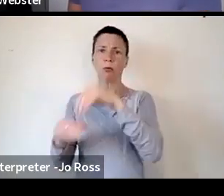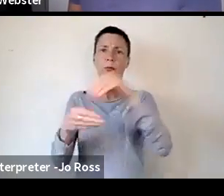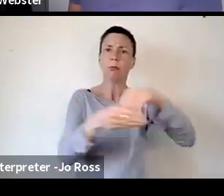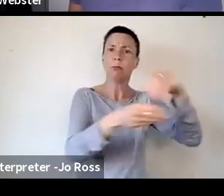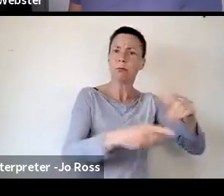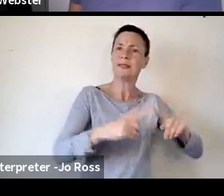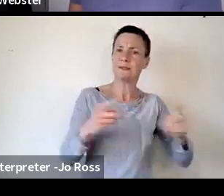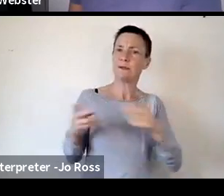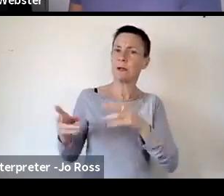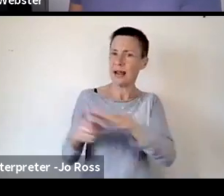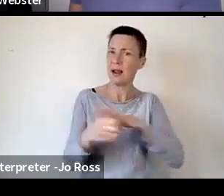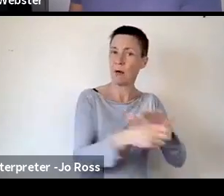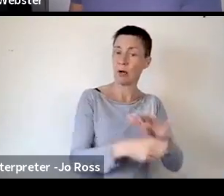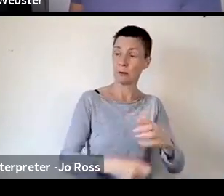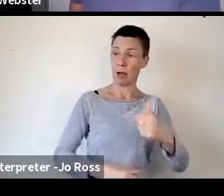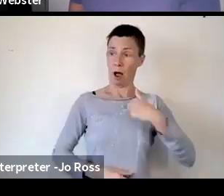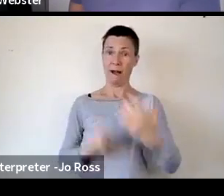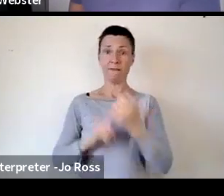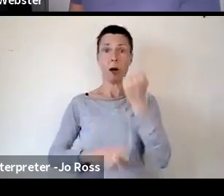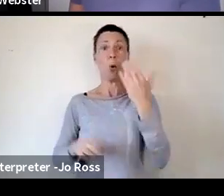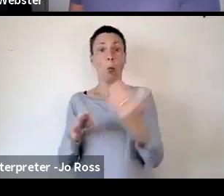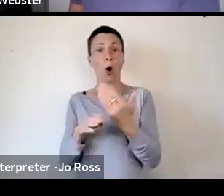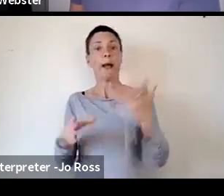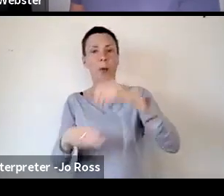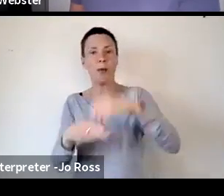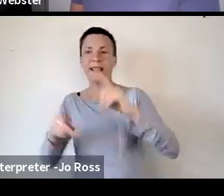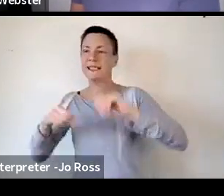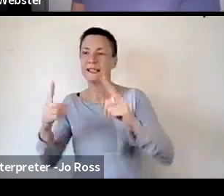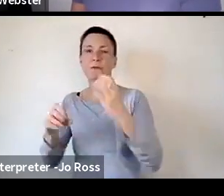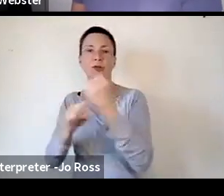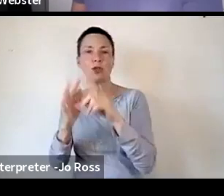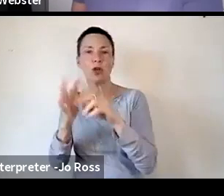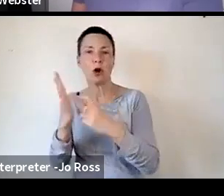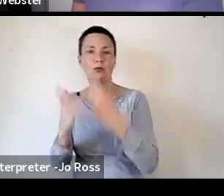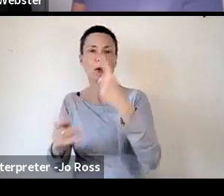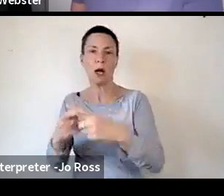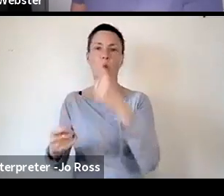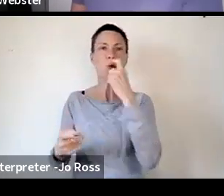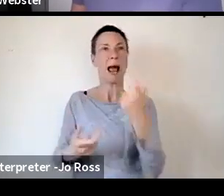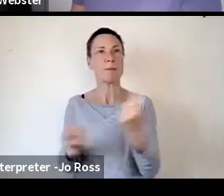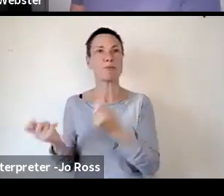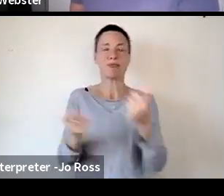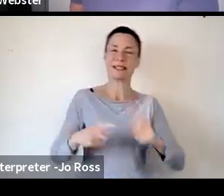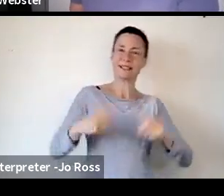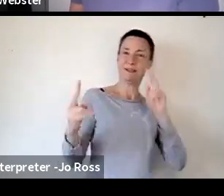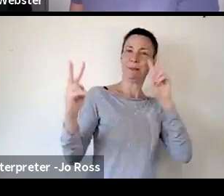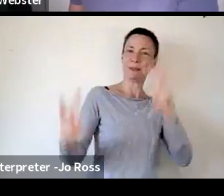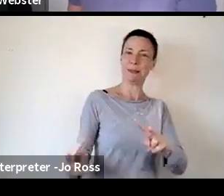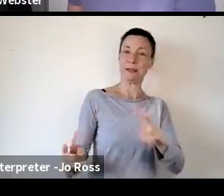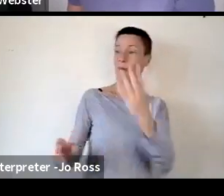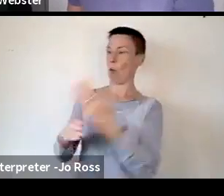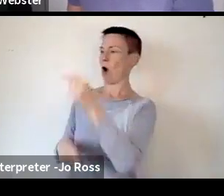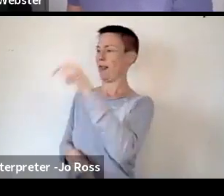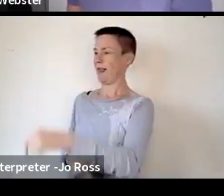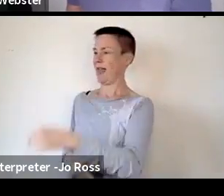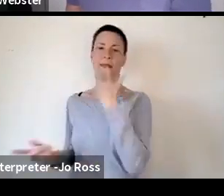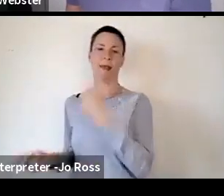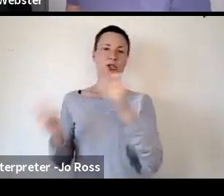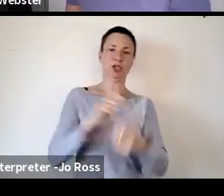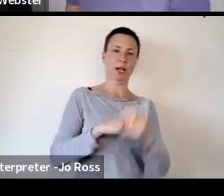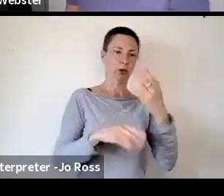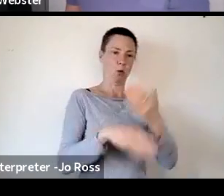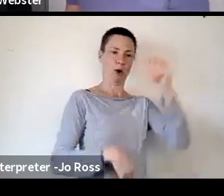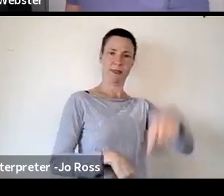that working within the different genres, it's sort of, you can bring a new perspective, you can bring something else that you perhaps wouldn't